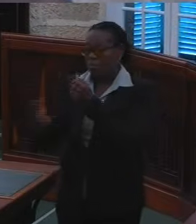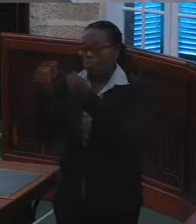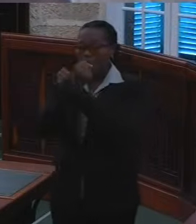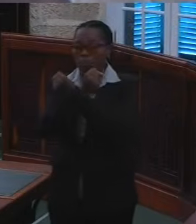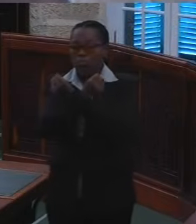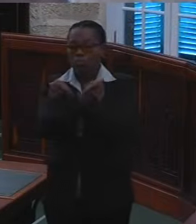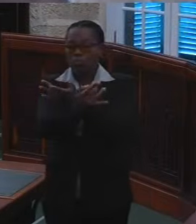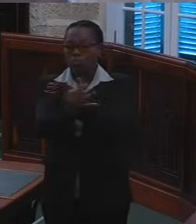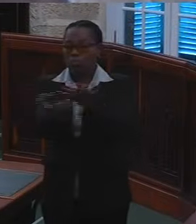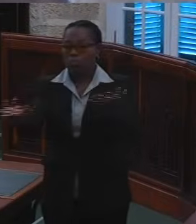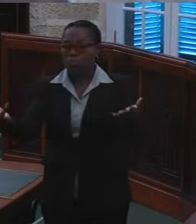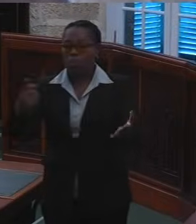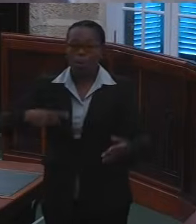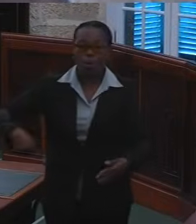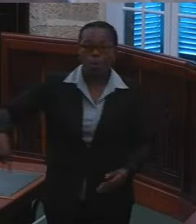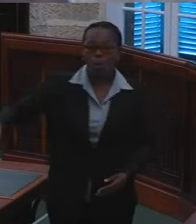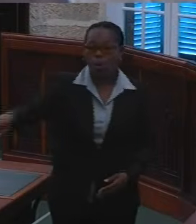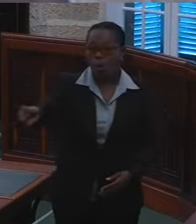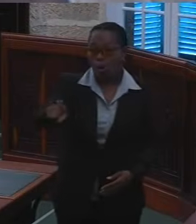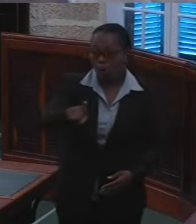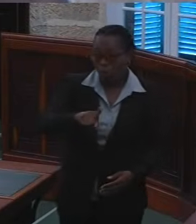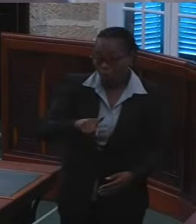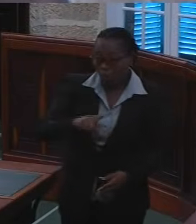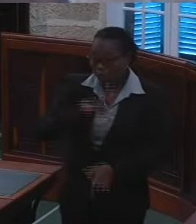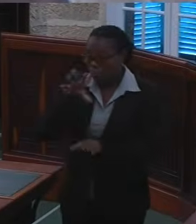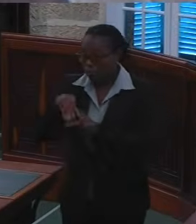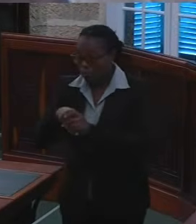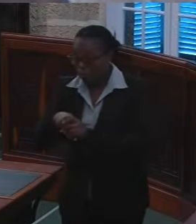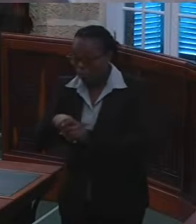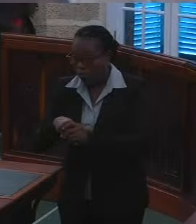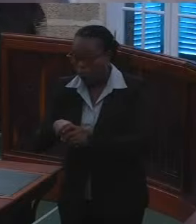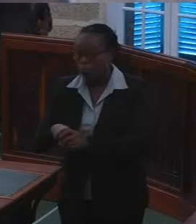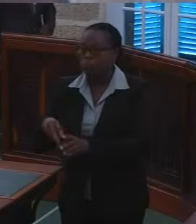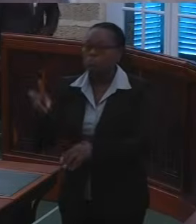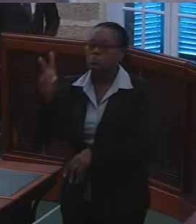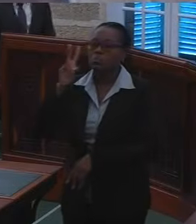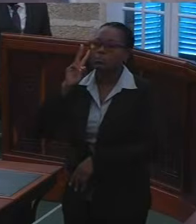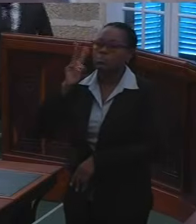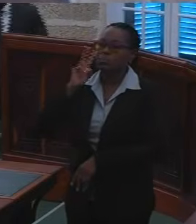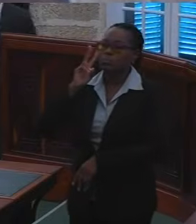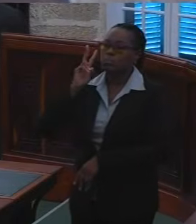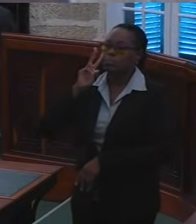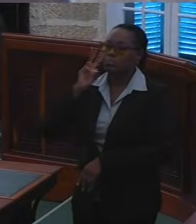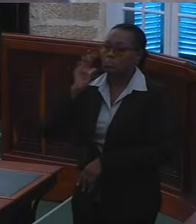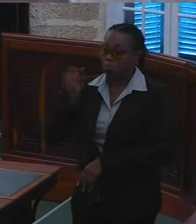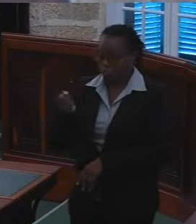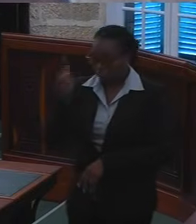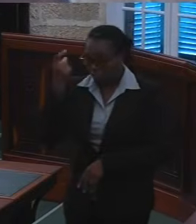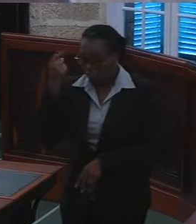whoever it may concern. A word to the wise.